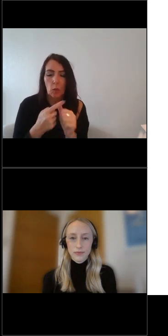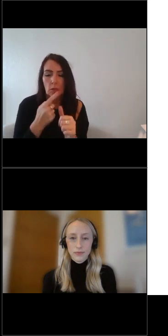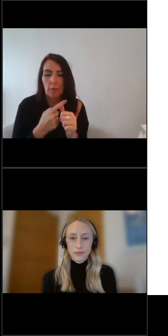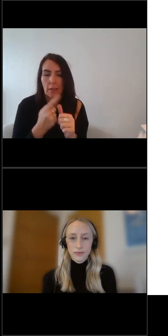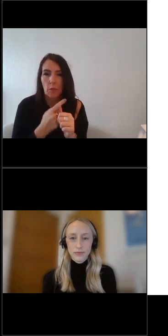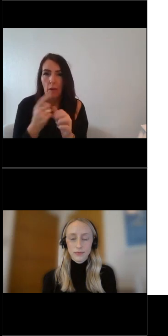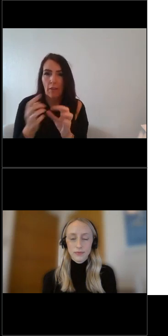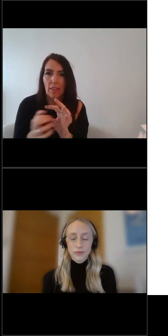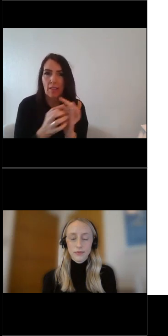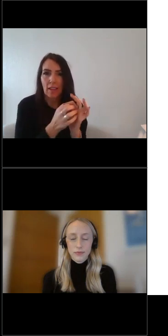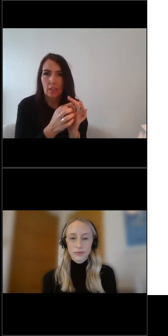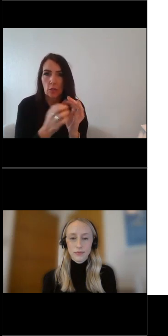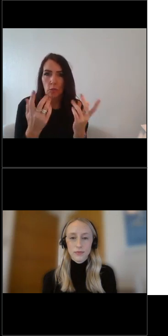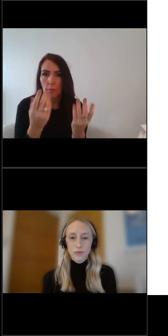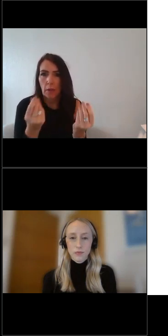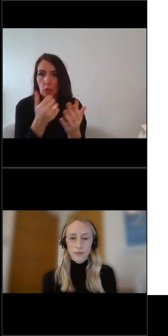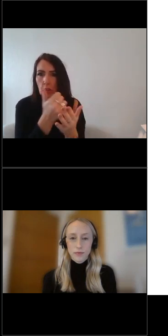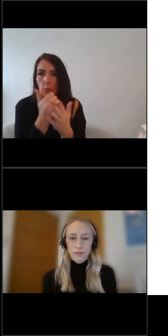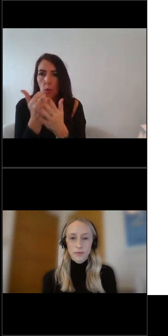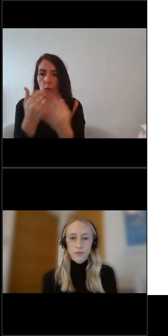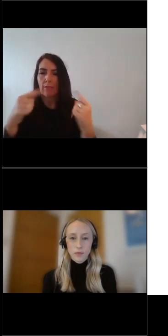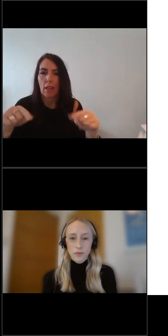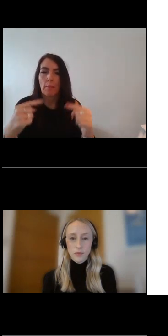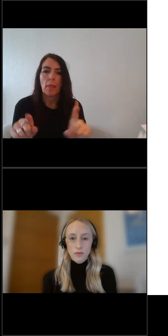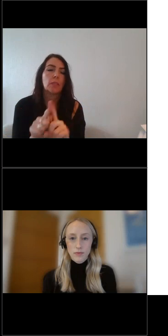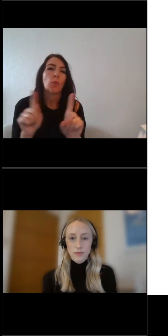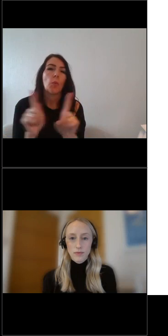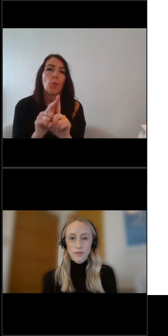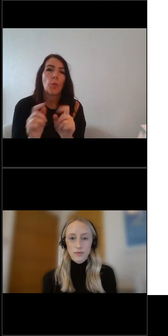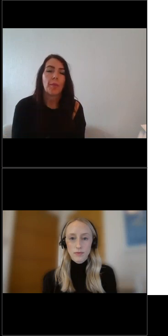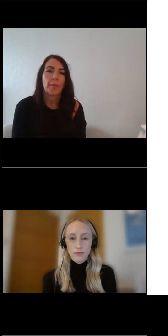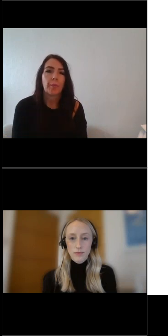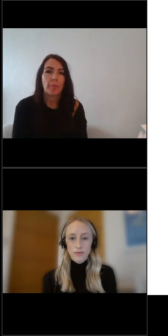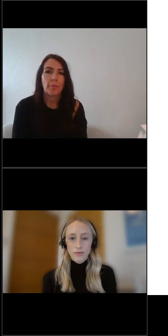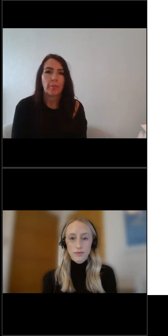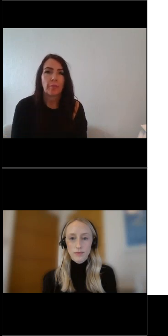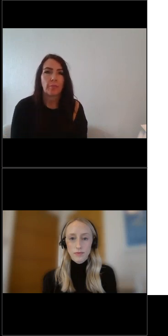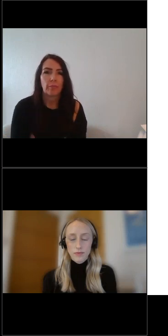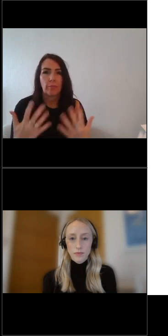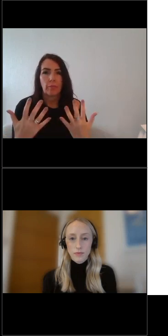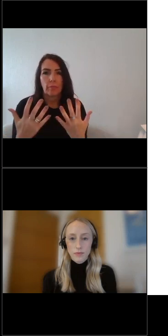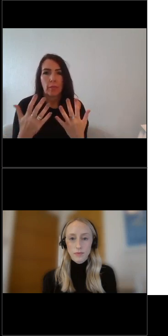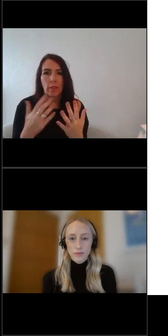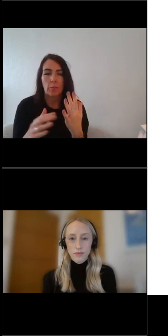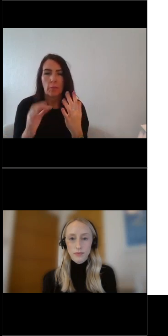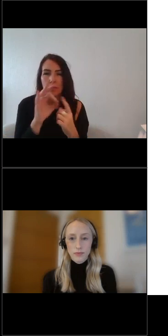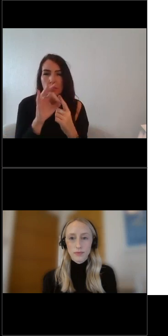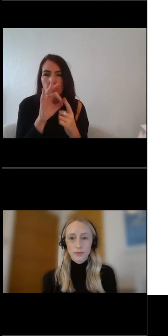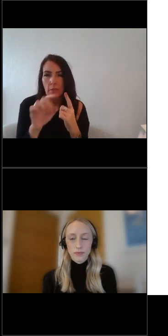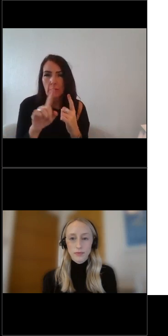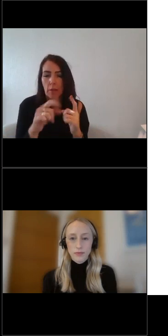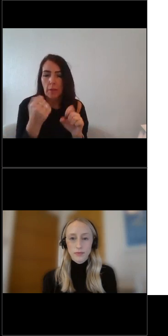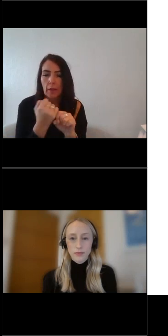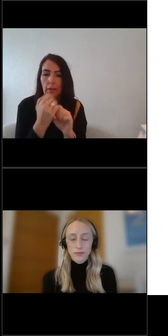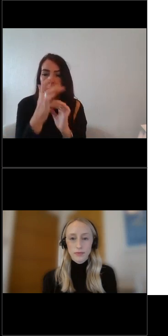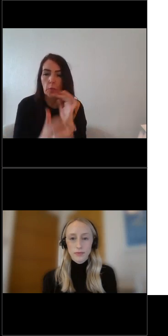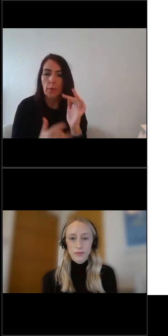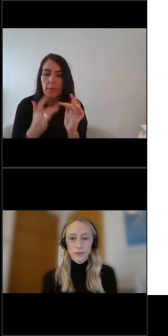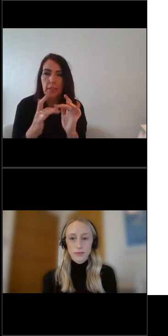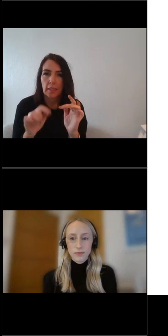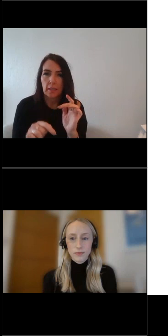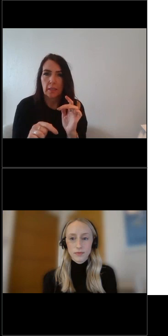limit to how much support's available as well, although there are amounts that are specified. There's a government website that